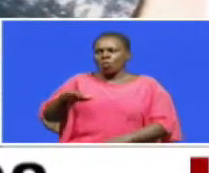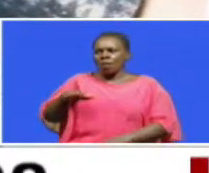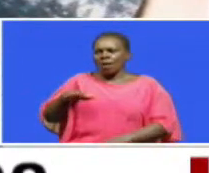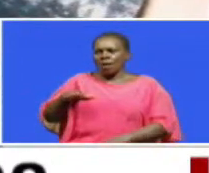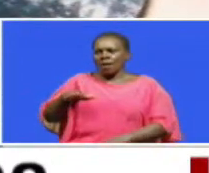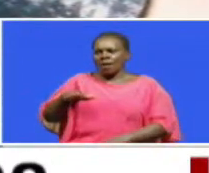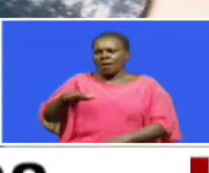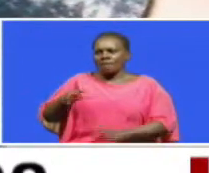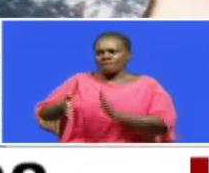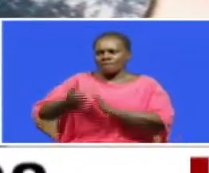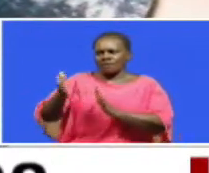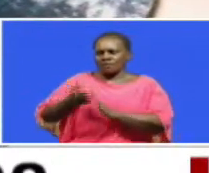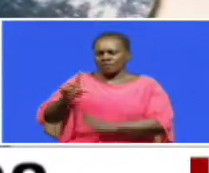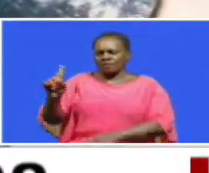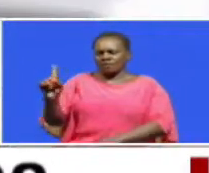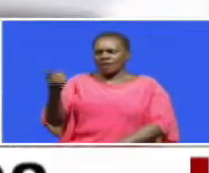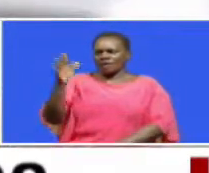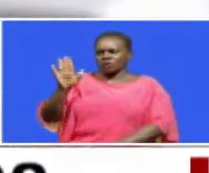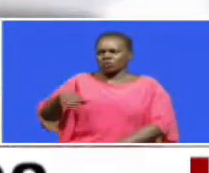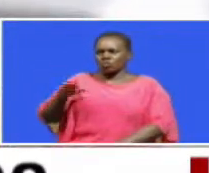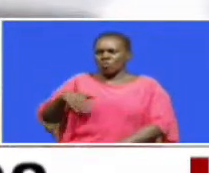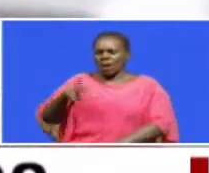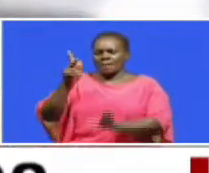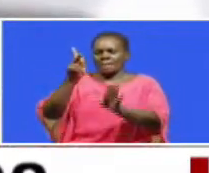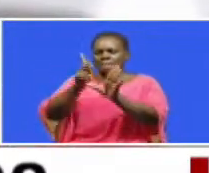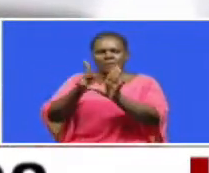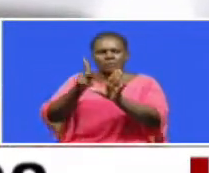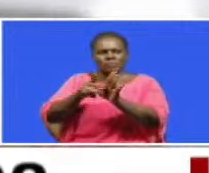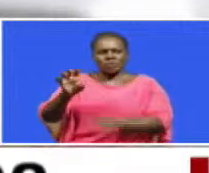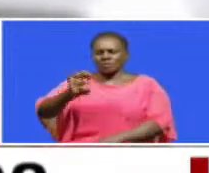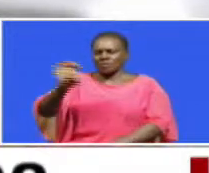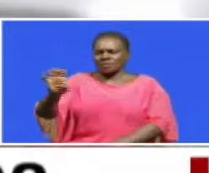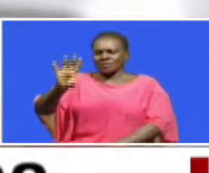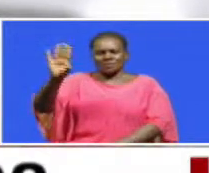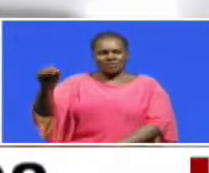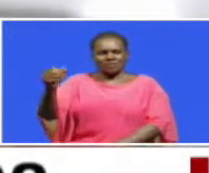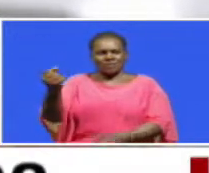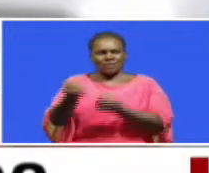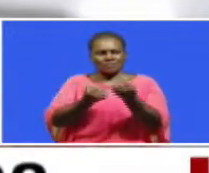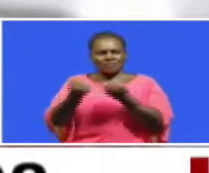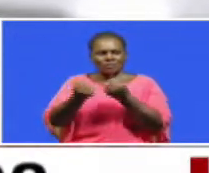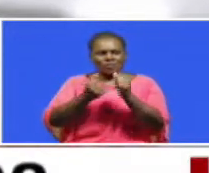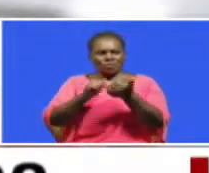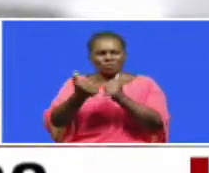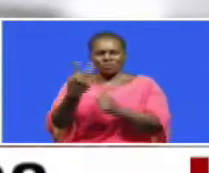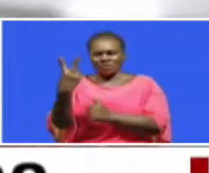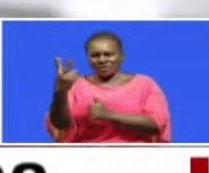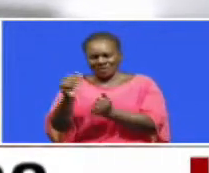firsts, including being the first woman to participate in the East Africa Safari Rally back in